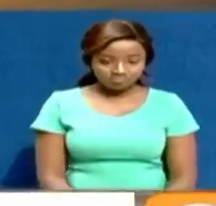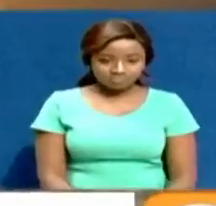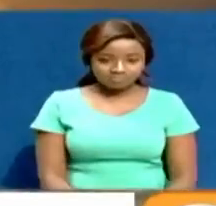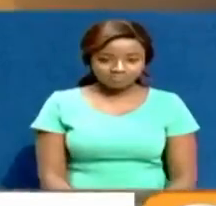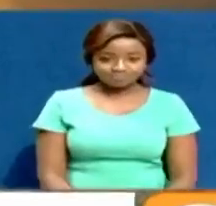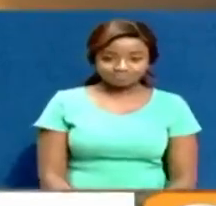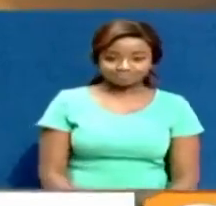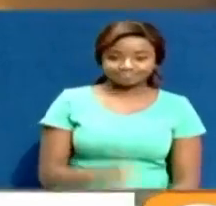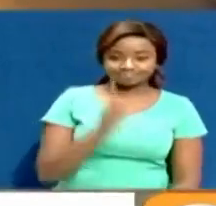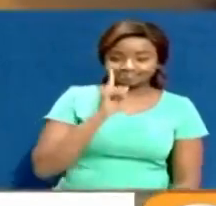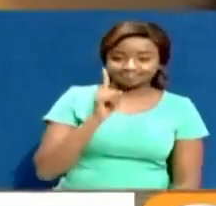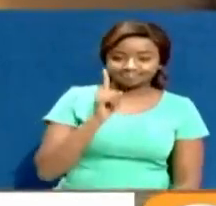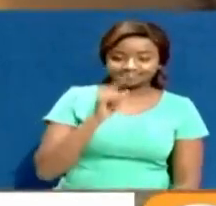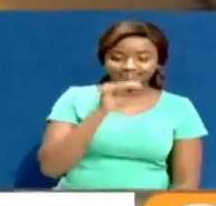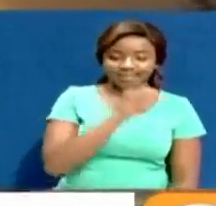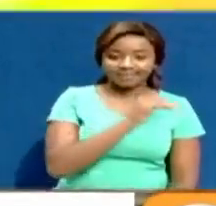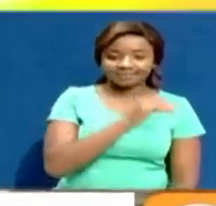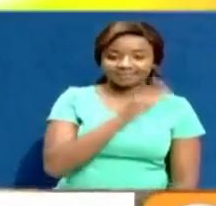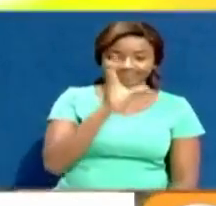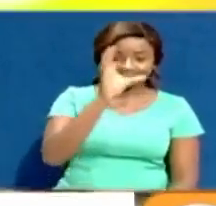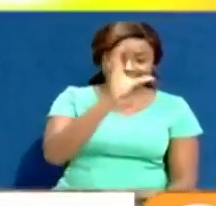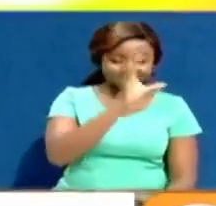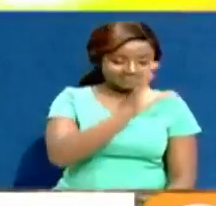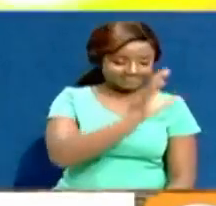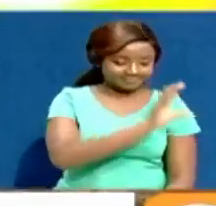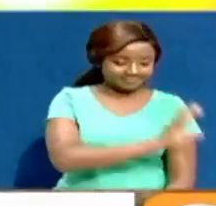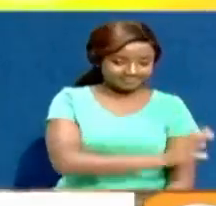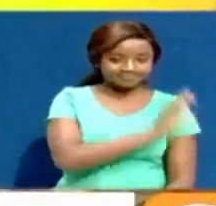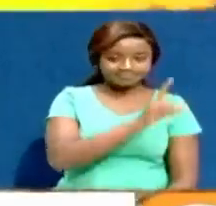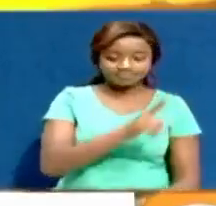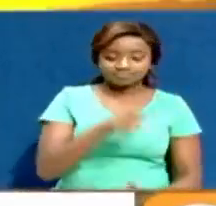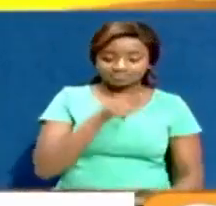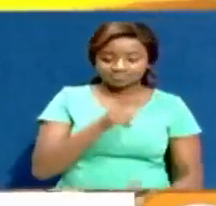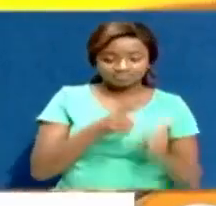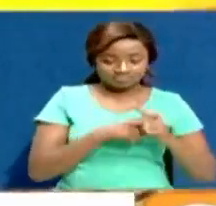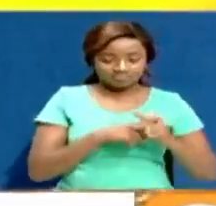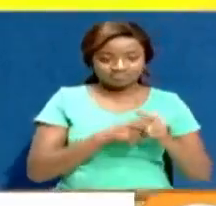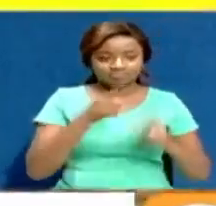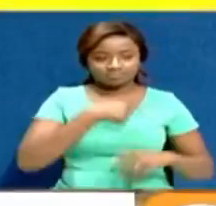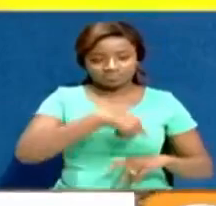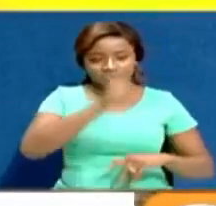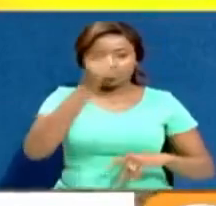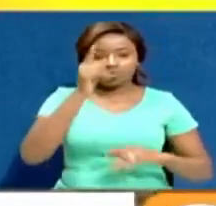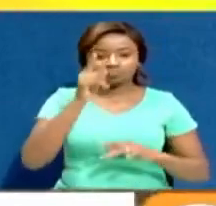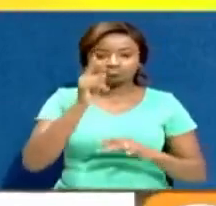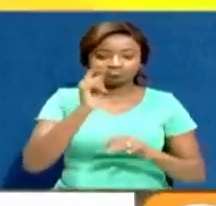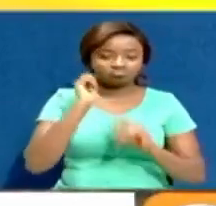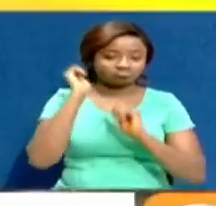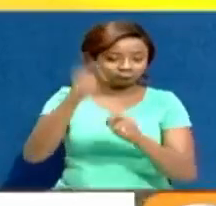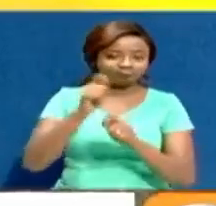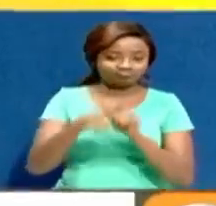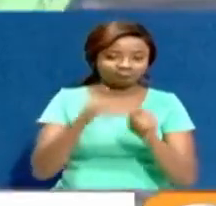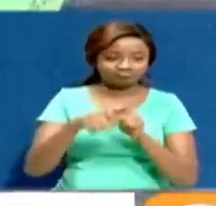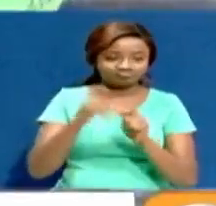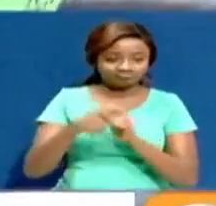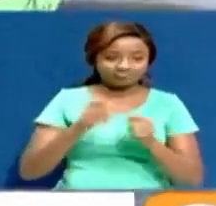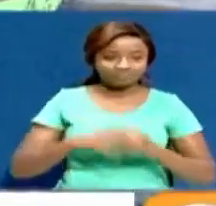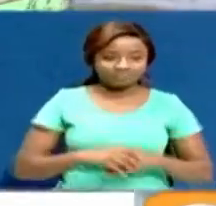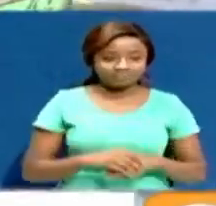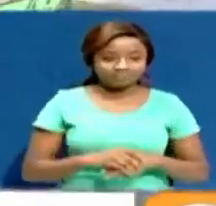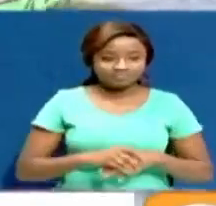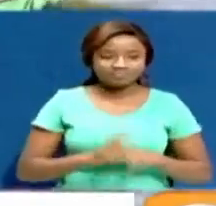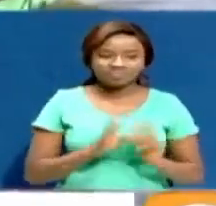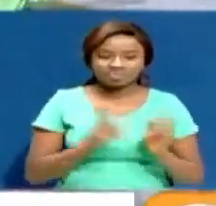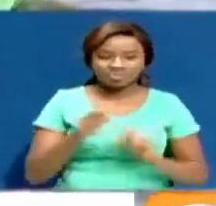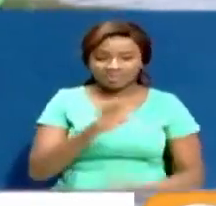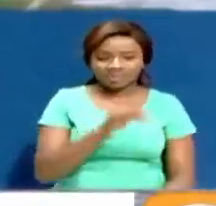The sunset at Lake Victoria signifies the start of the day for fisher folk. The preceding afternoons usually swarmed